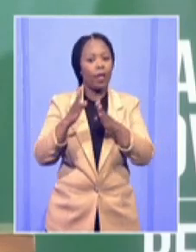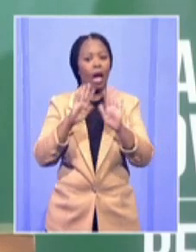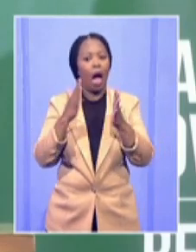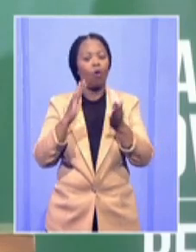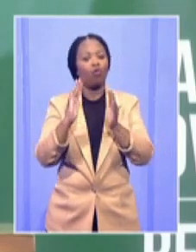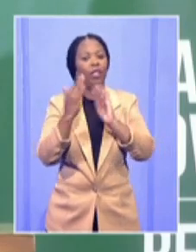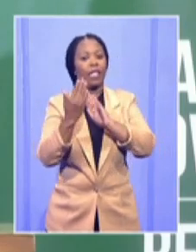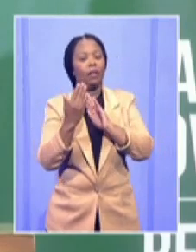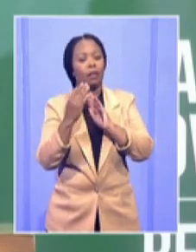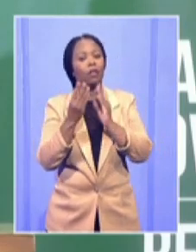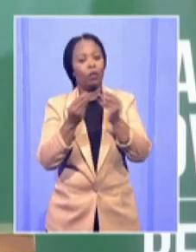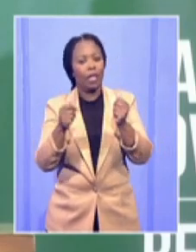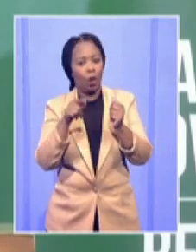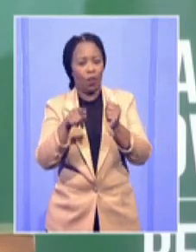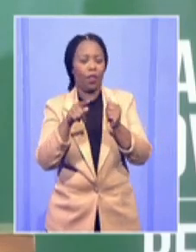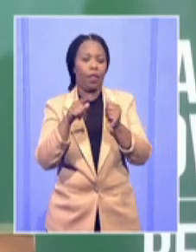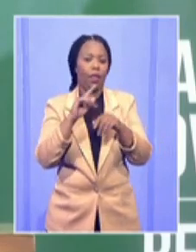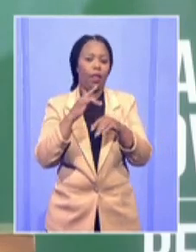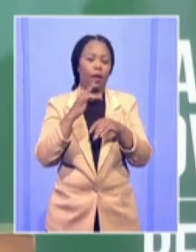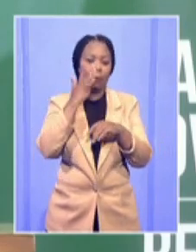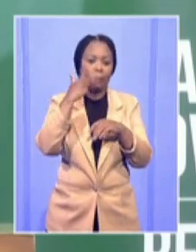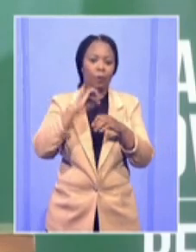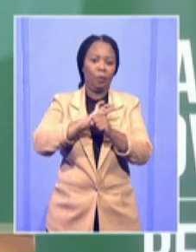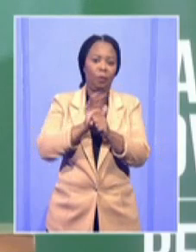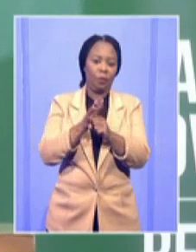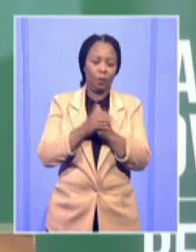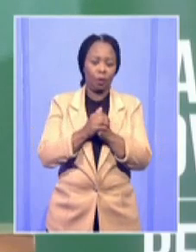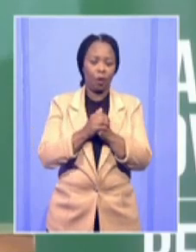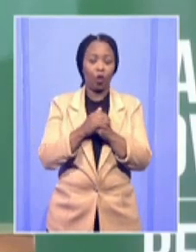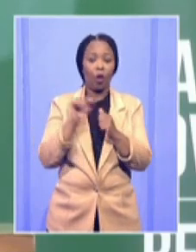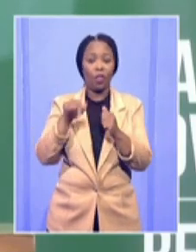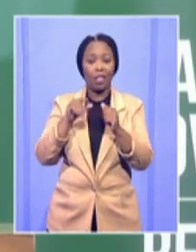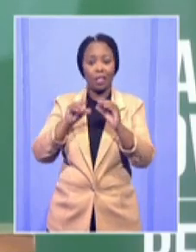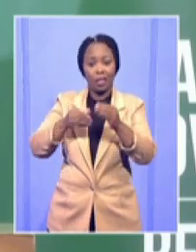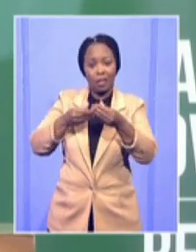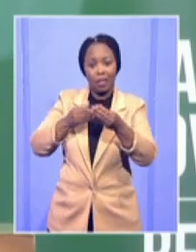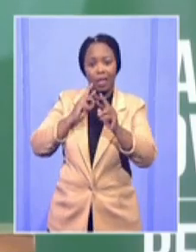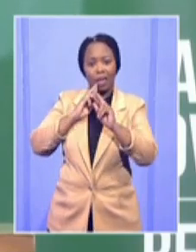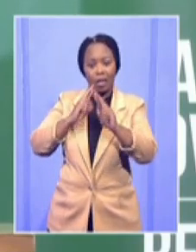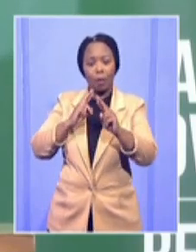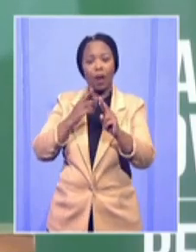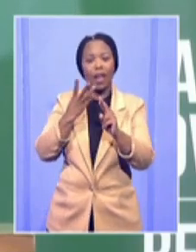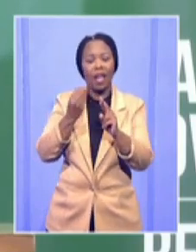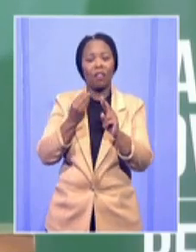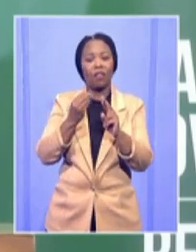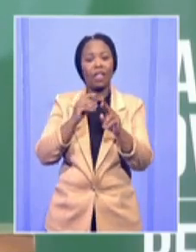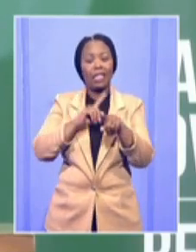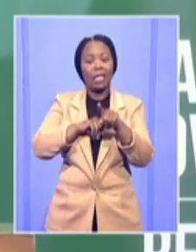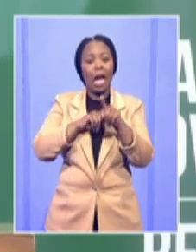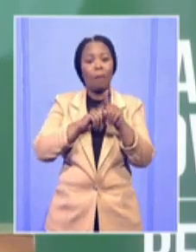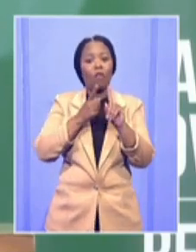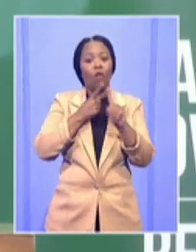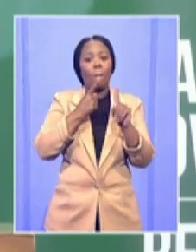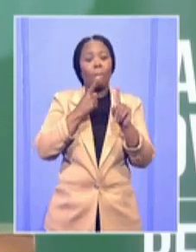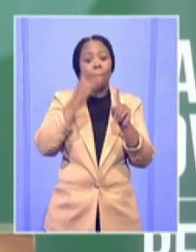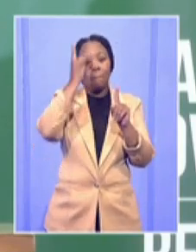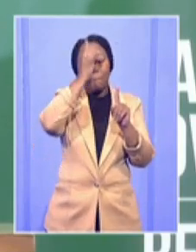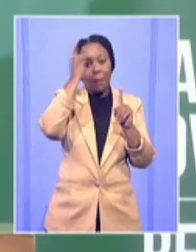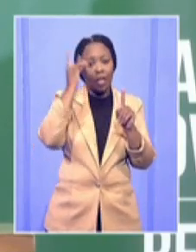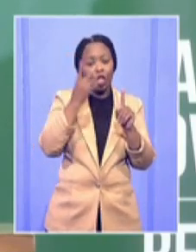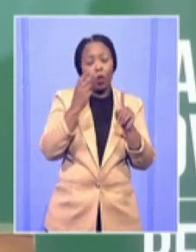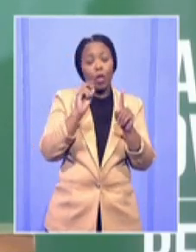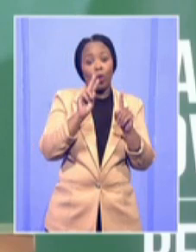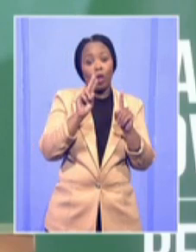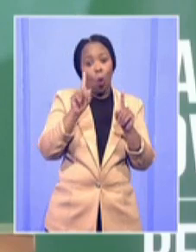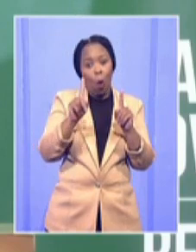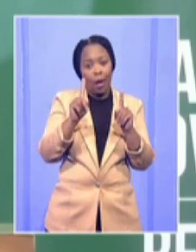of the report that we are launching today has reference period of up to March 2021, basically covering